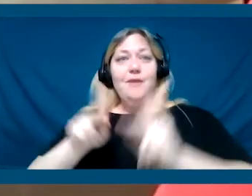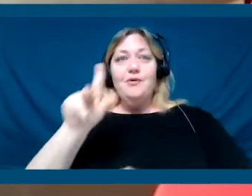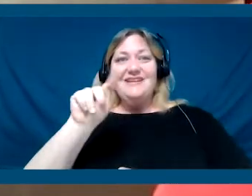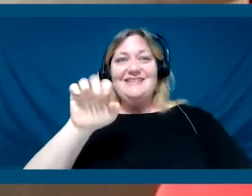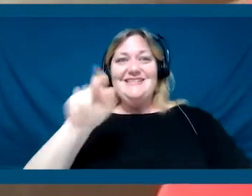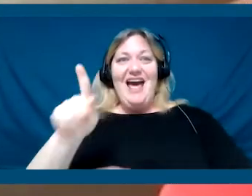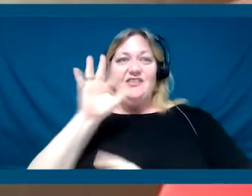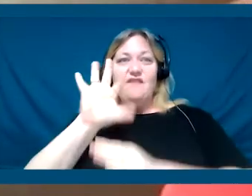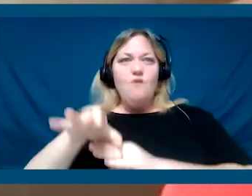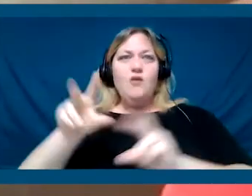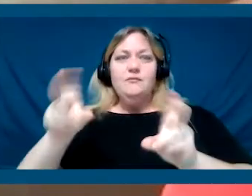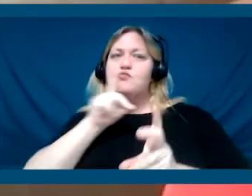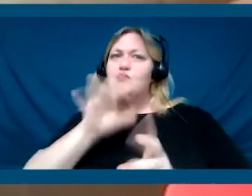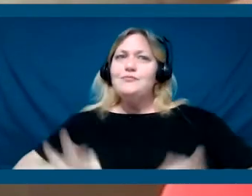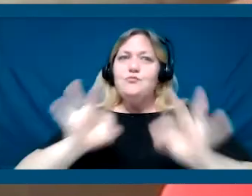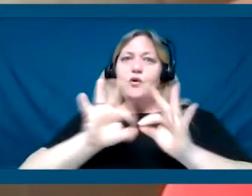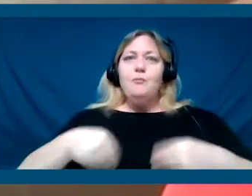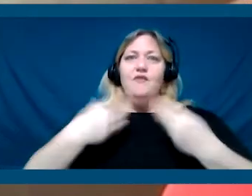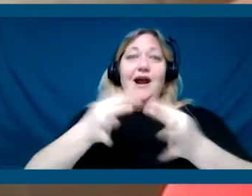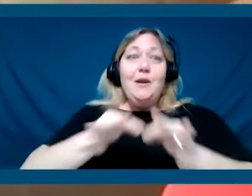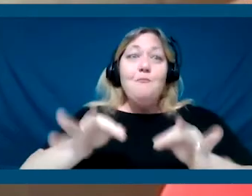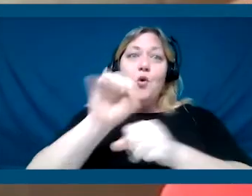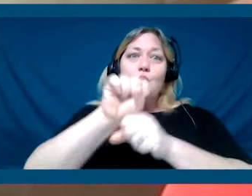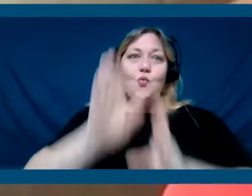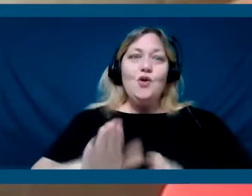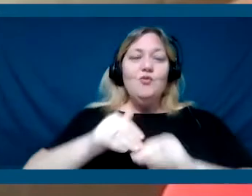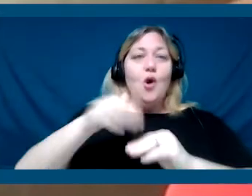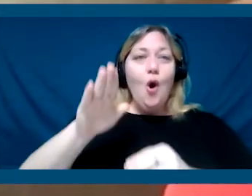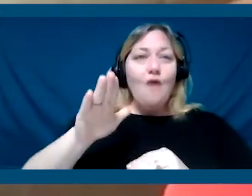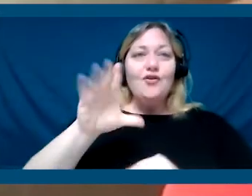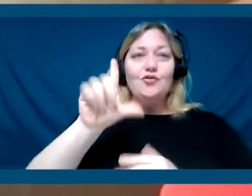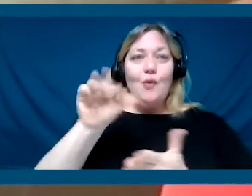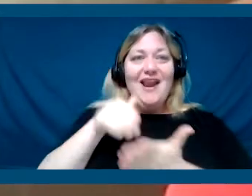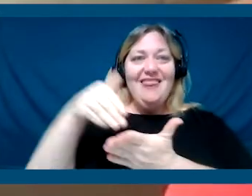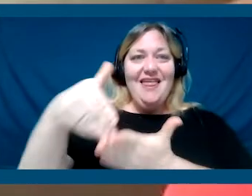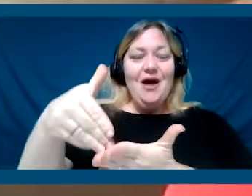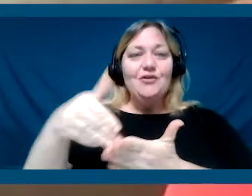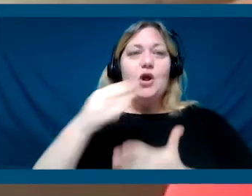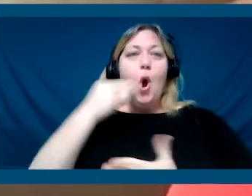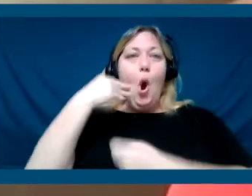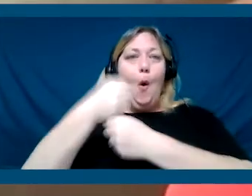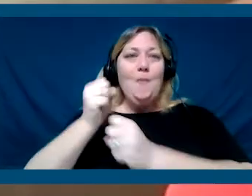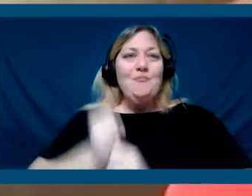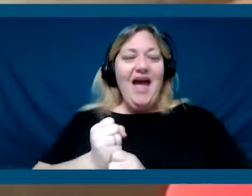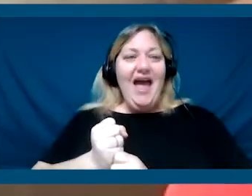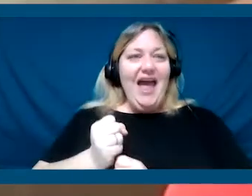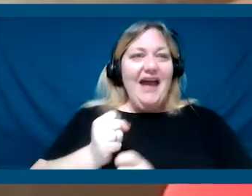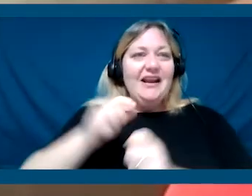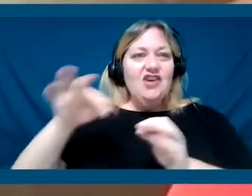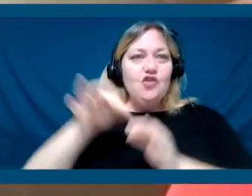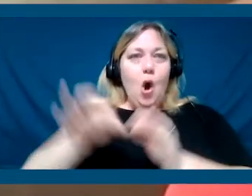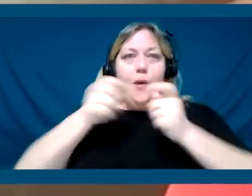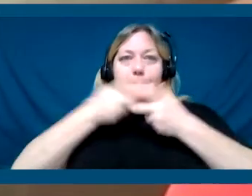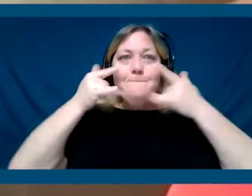been instrumental in providing our essential workers with over 20,000 homemade sewn masks